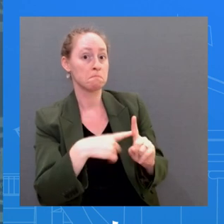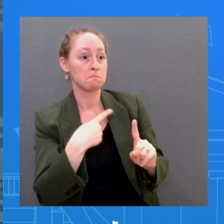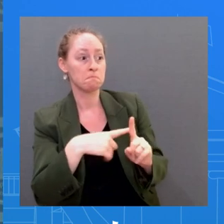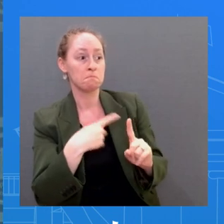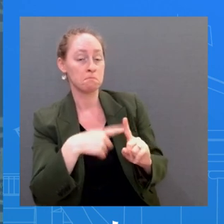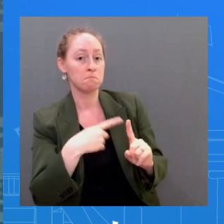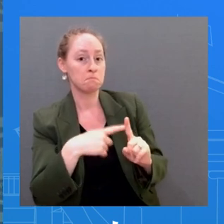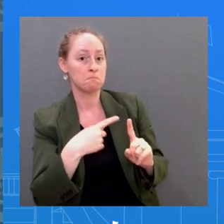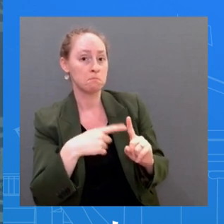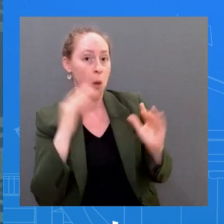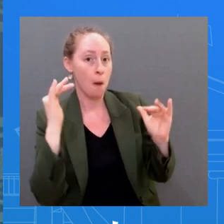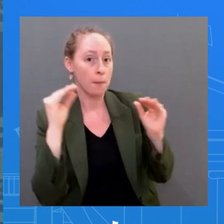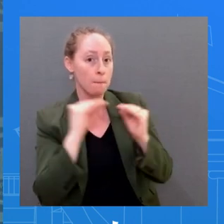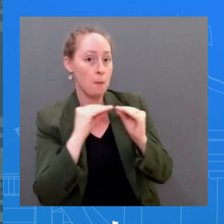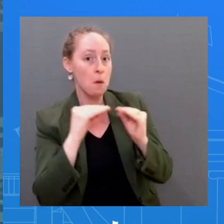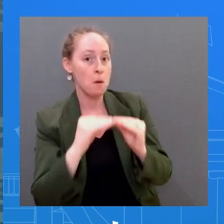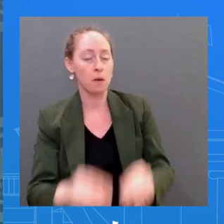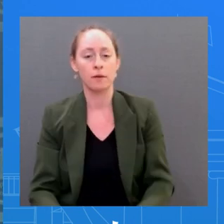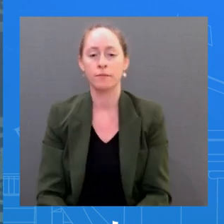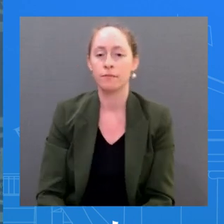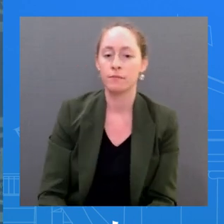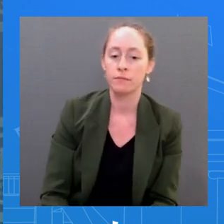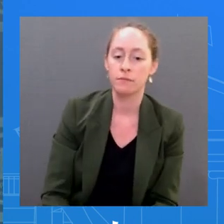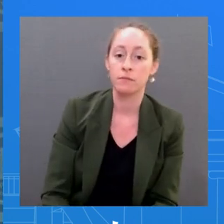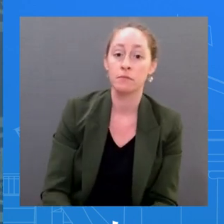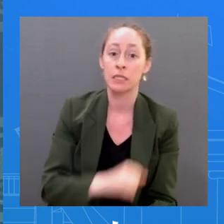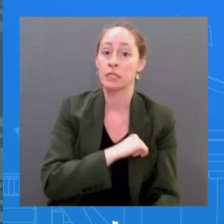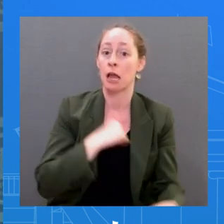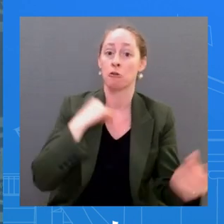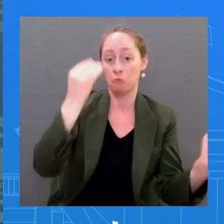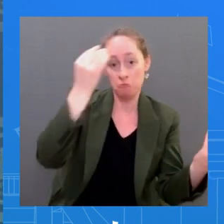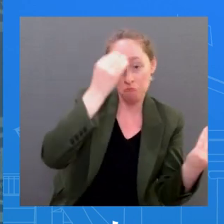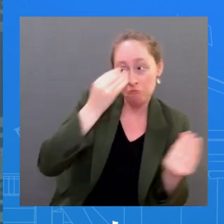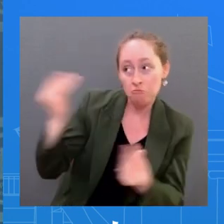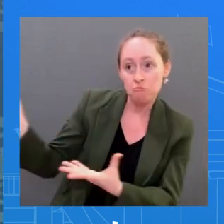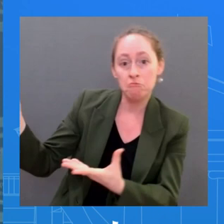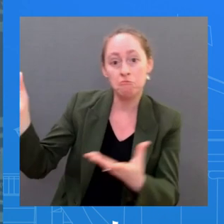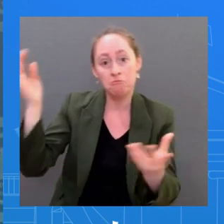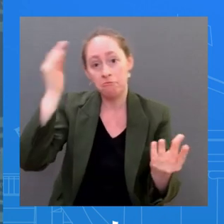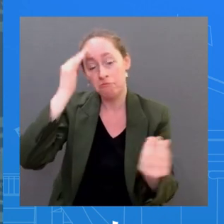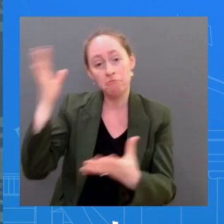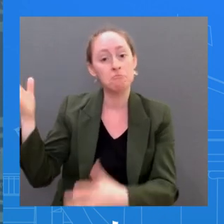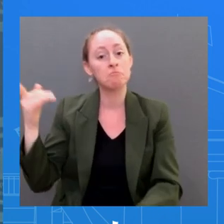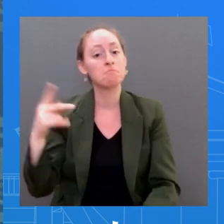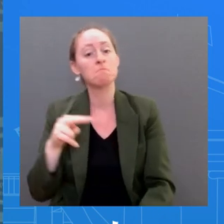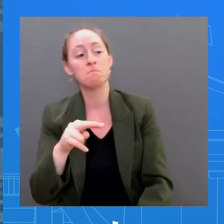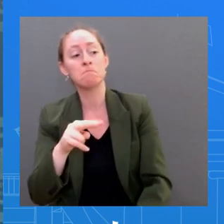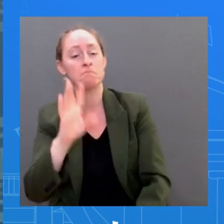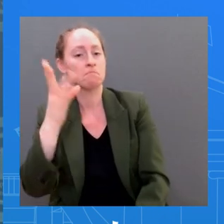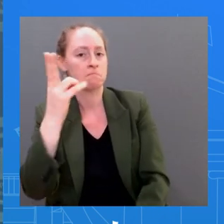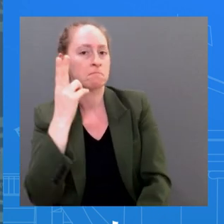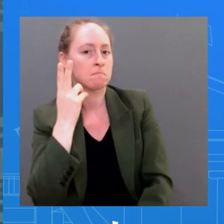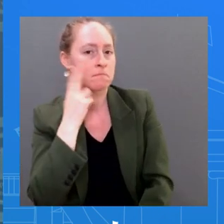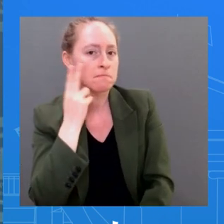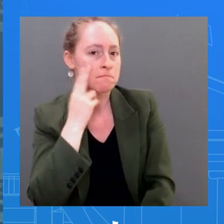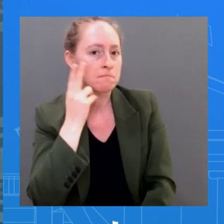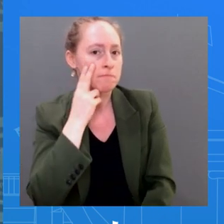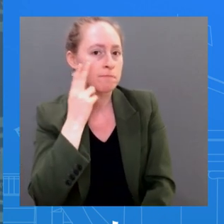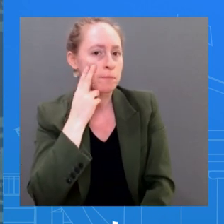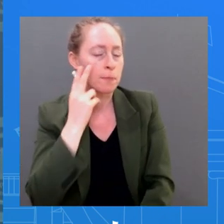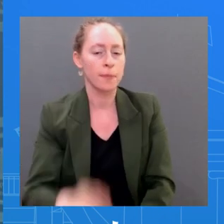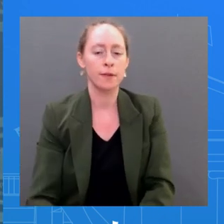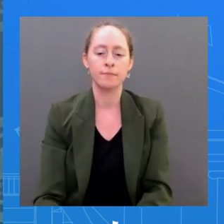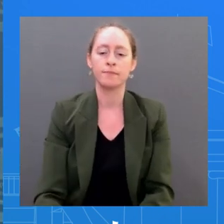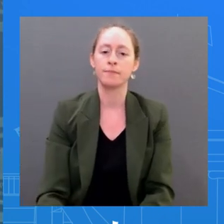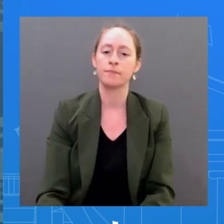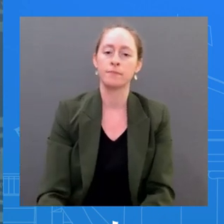And so we're going to see how those negotiations go. And any step, he believes any step is a